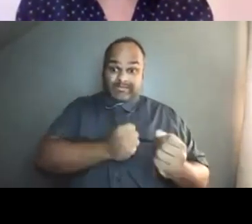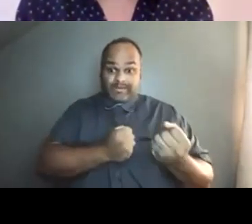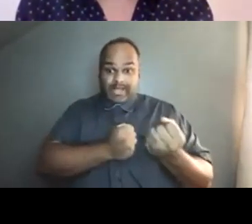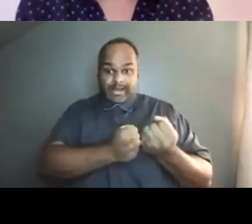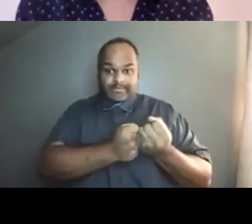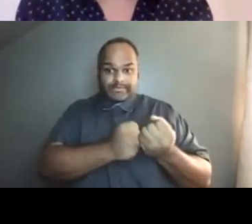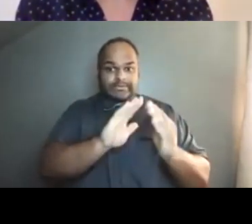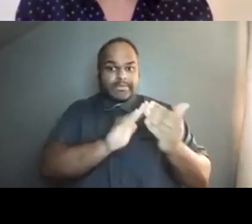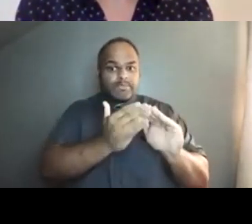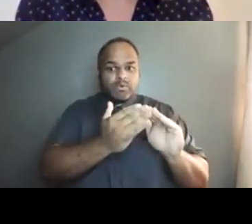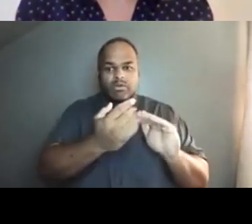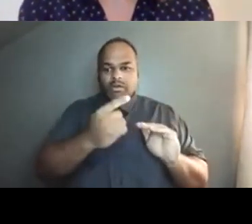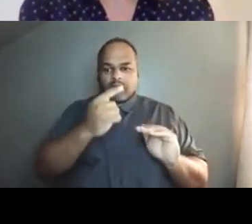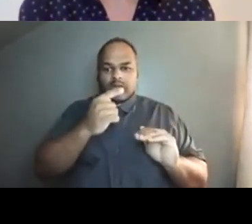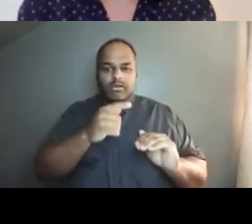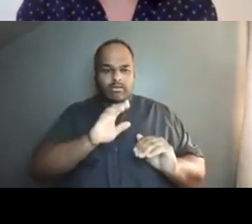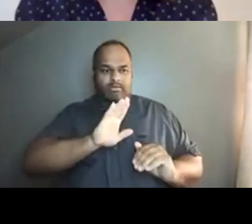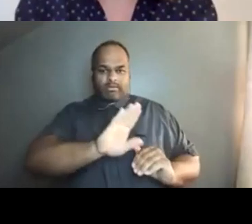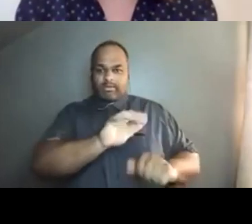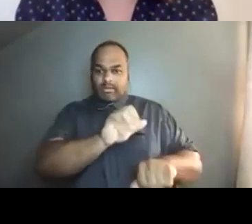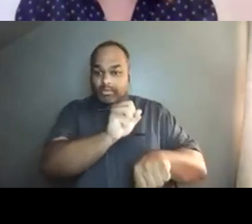community. And